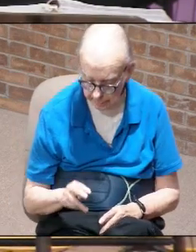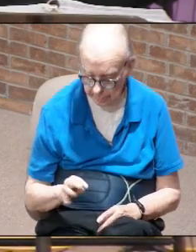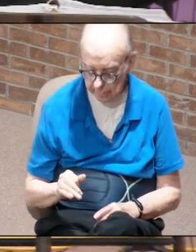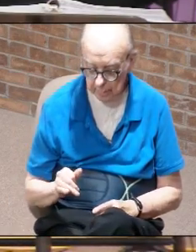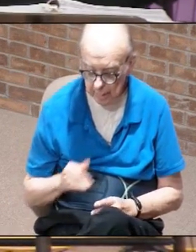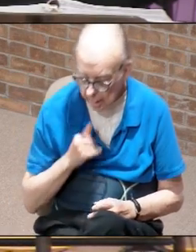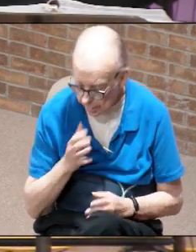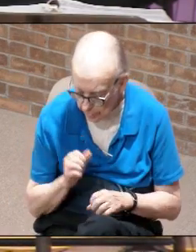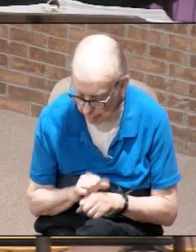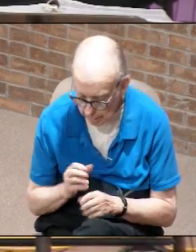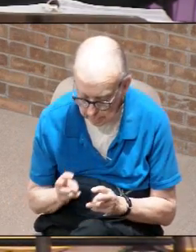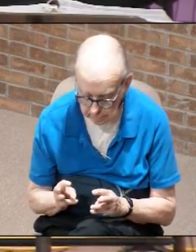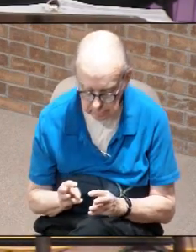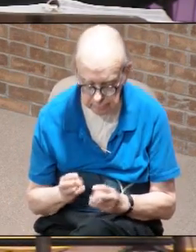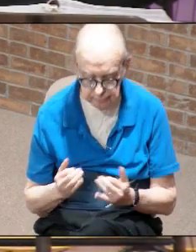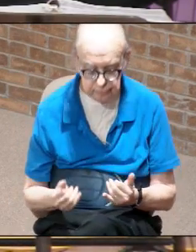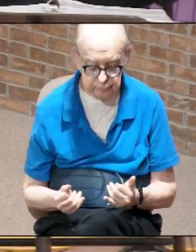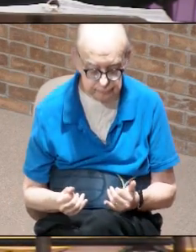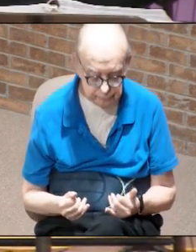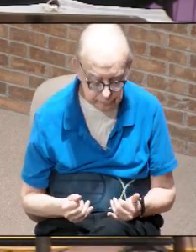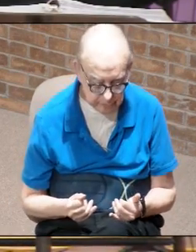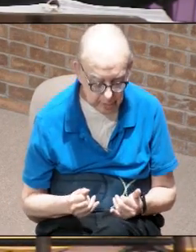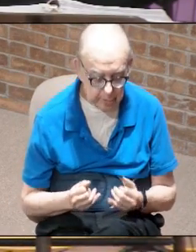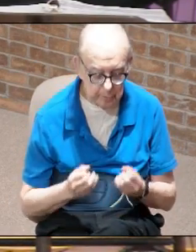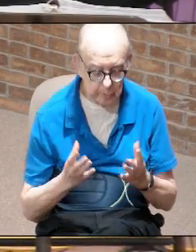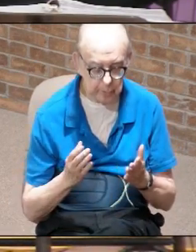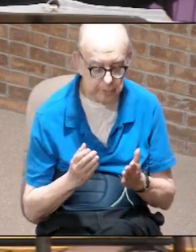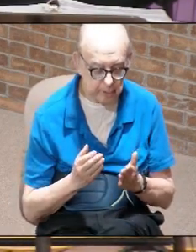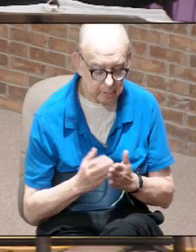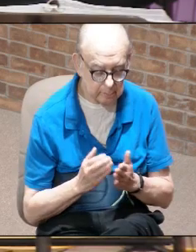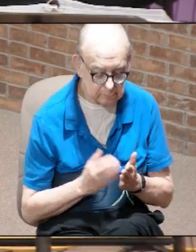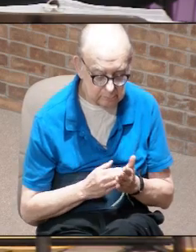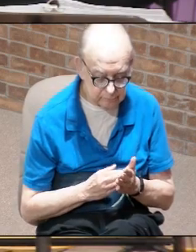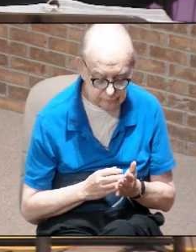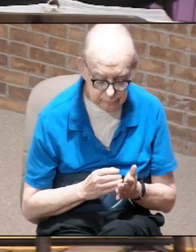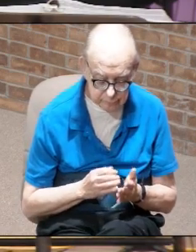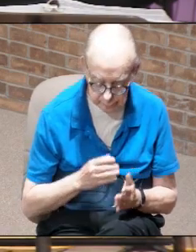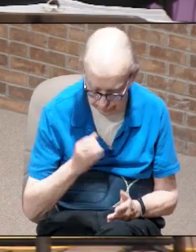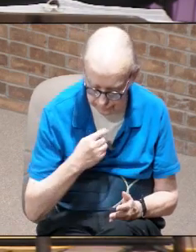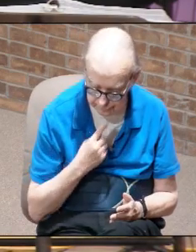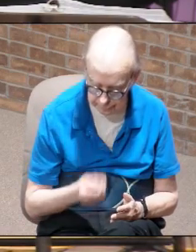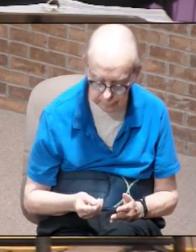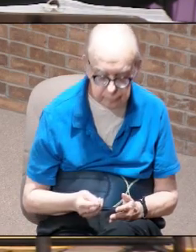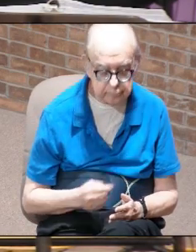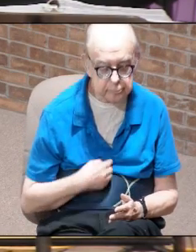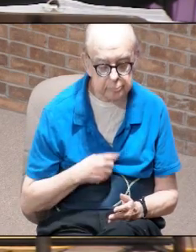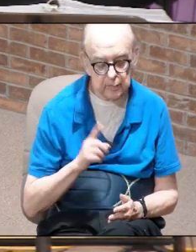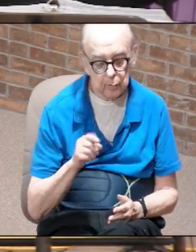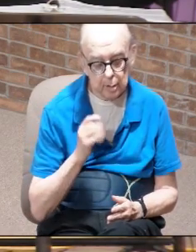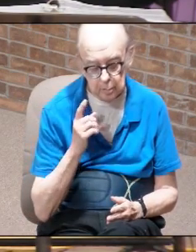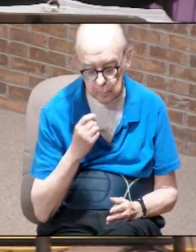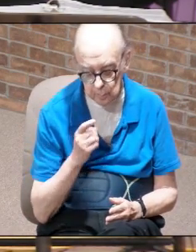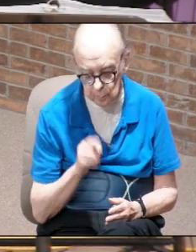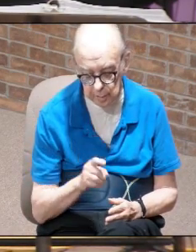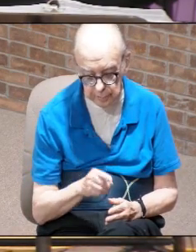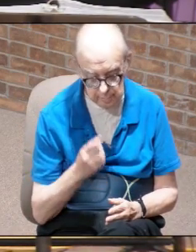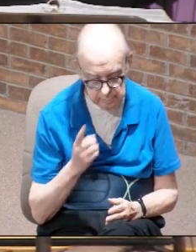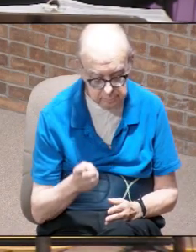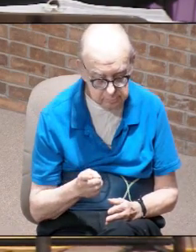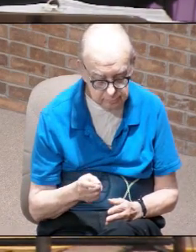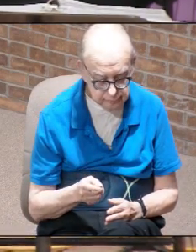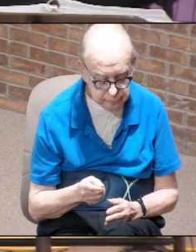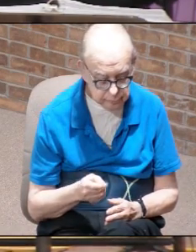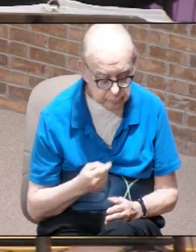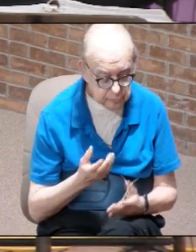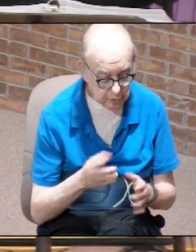works. And now you're a multimillionaire. Yeah, that's exactly right. Well, just one question. Would you like to